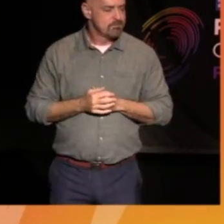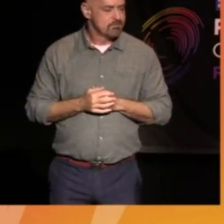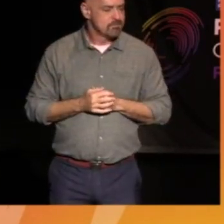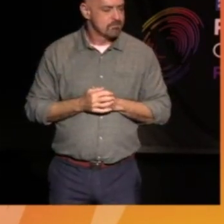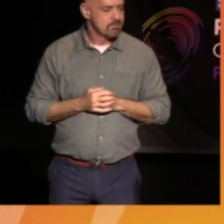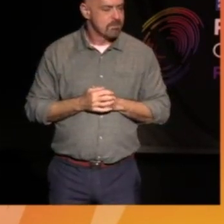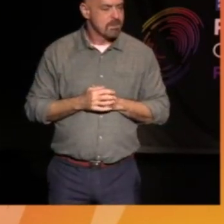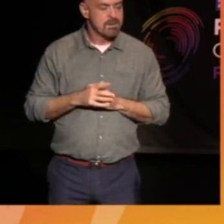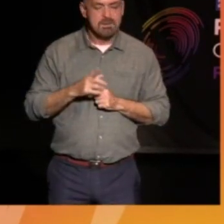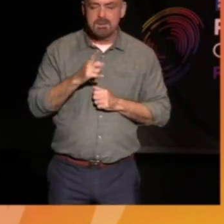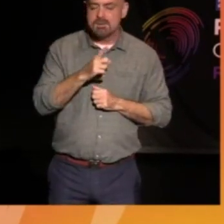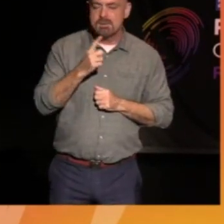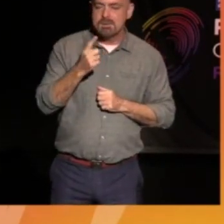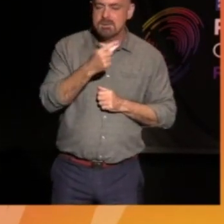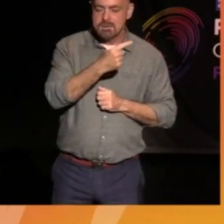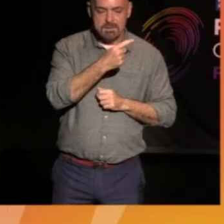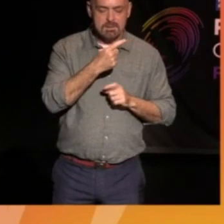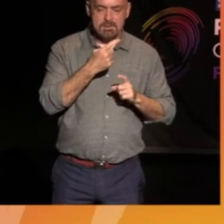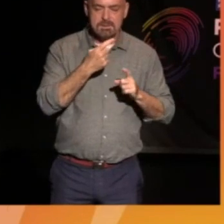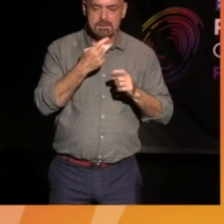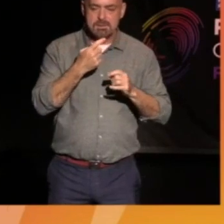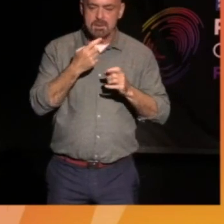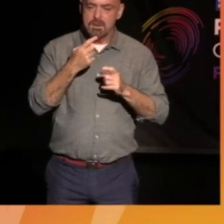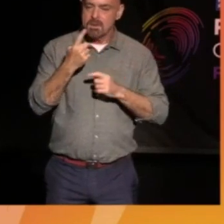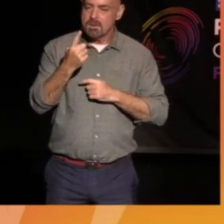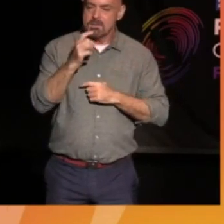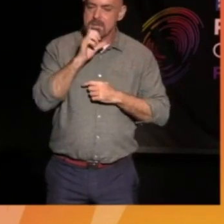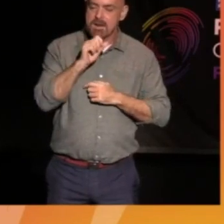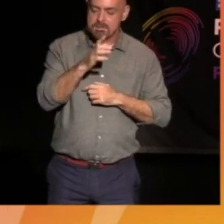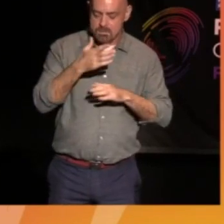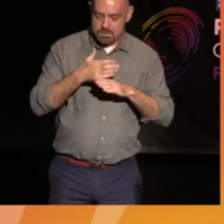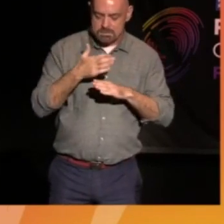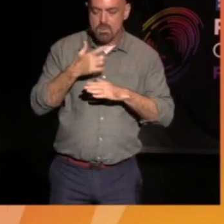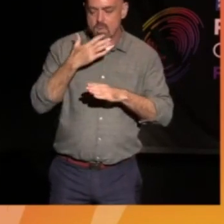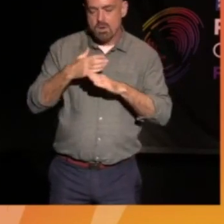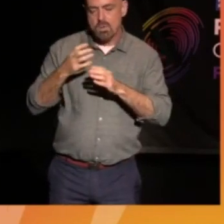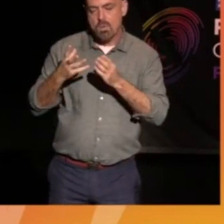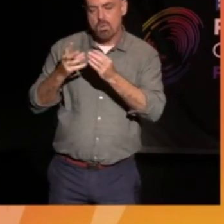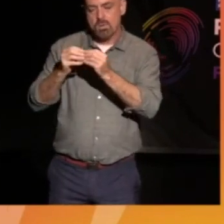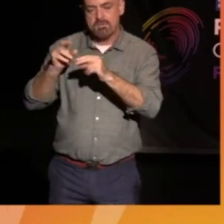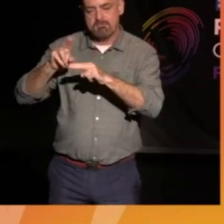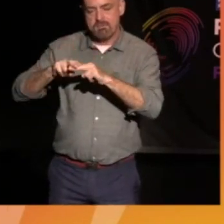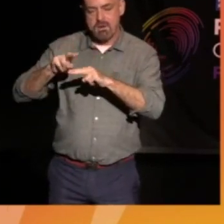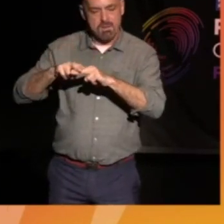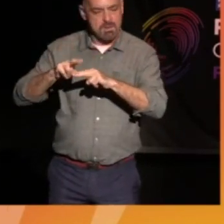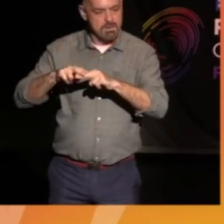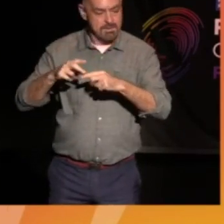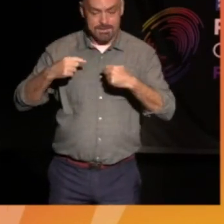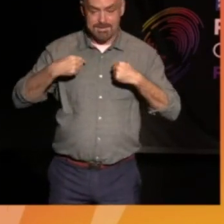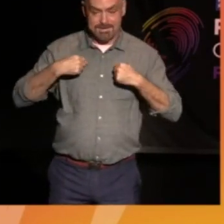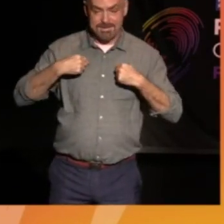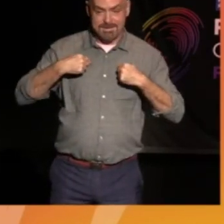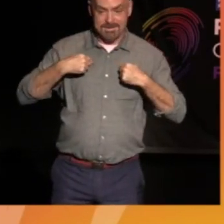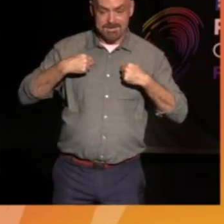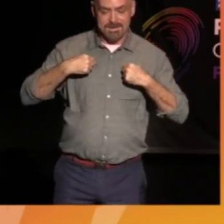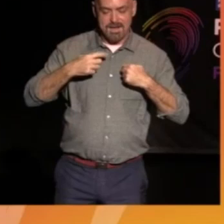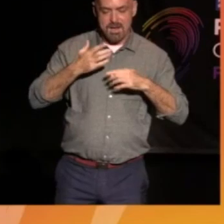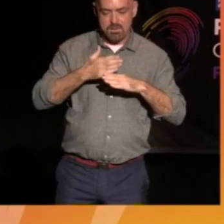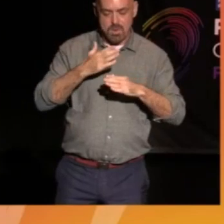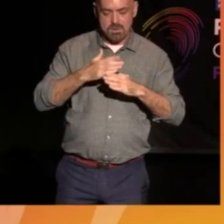Kinsu mentioned earlier that he obviously was working for his father. I have worked in a